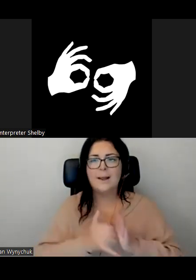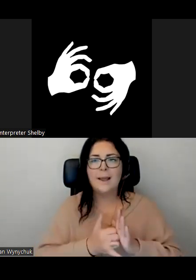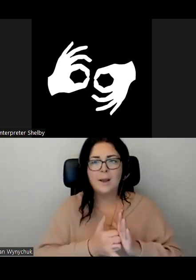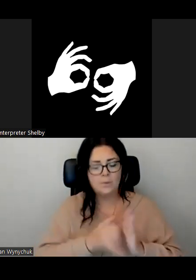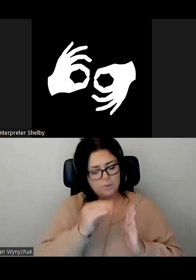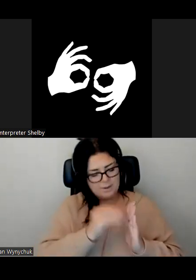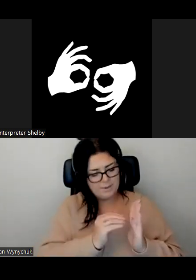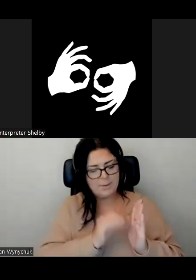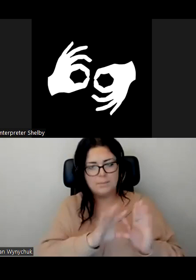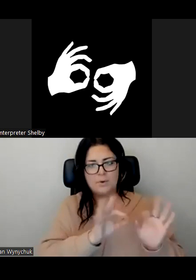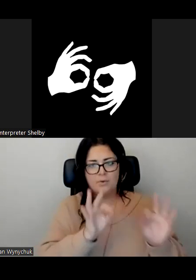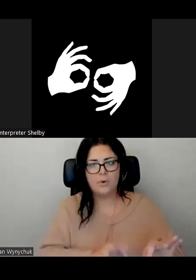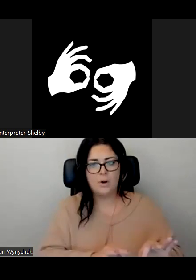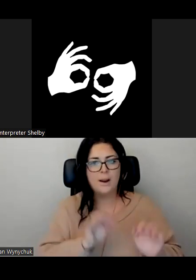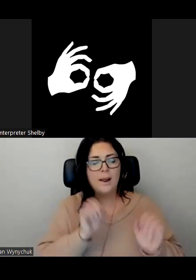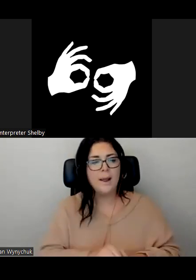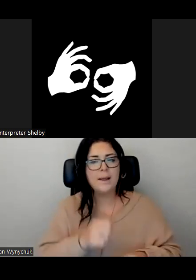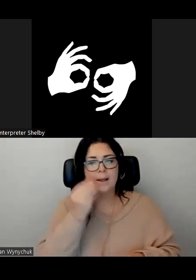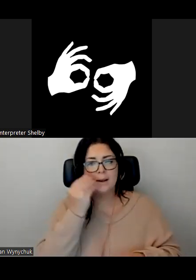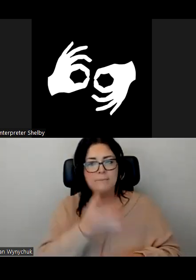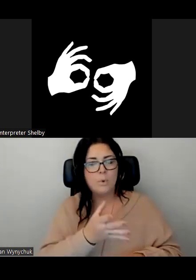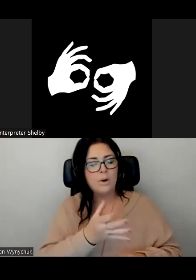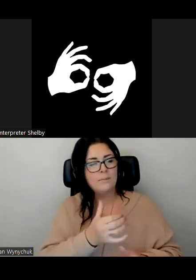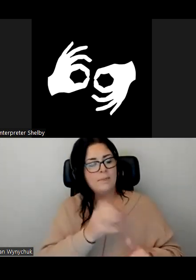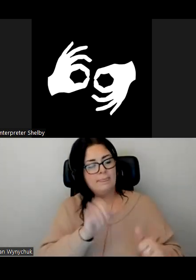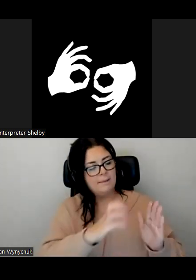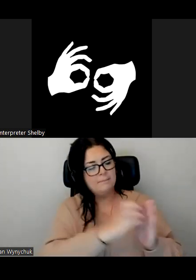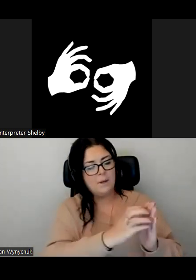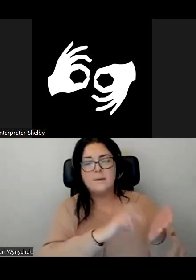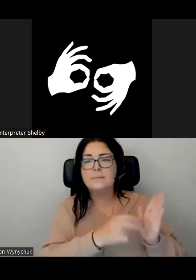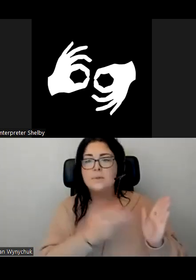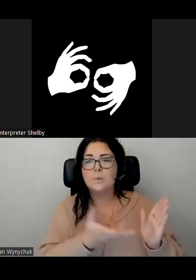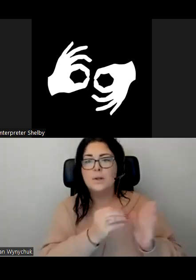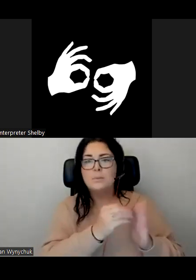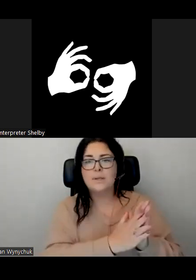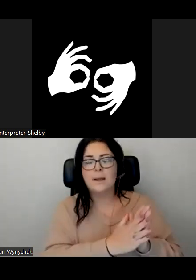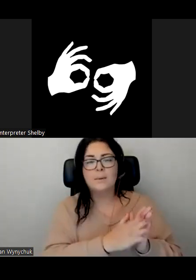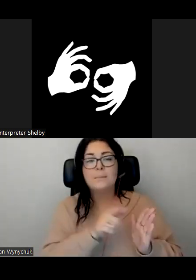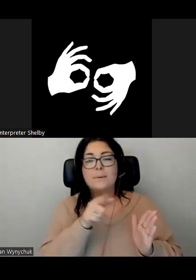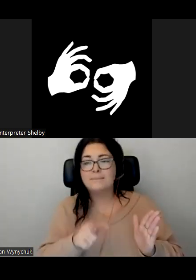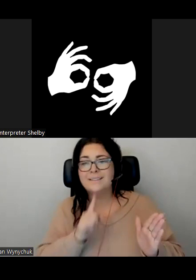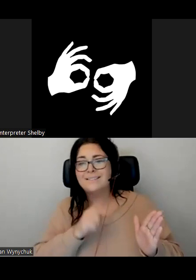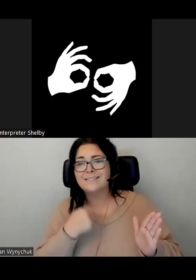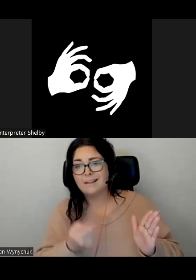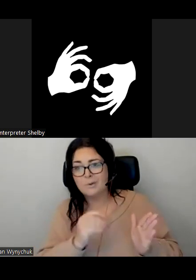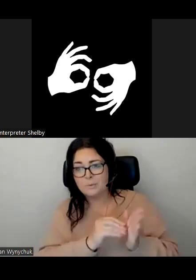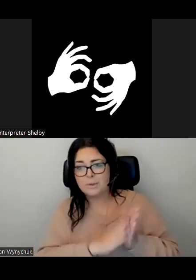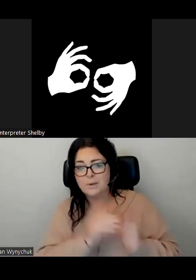that I can tell you where things go in boxes of forms, but I can't tell you the words to put in those